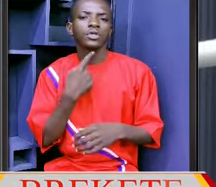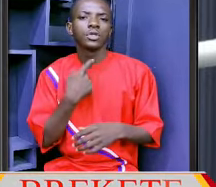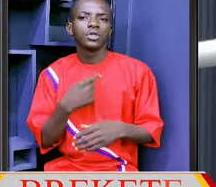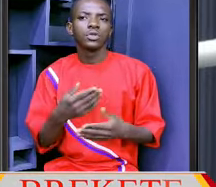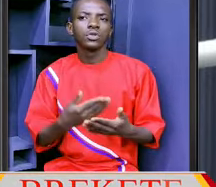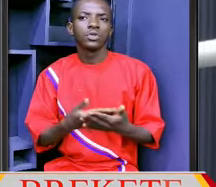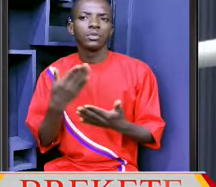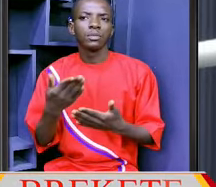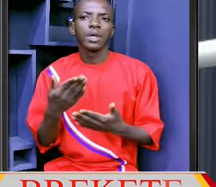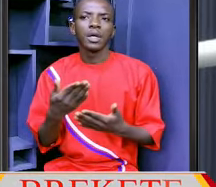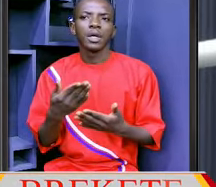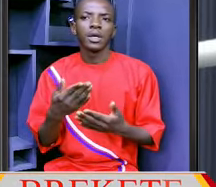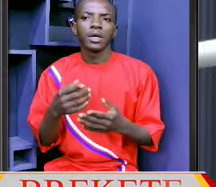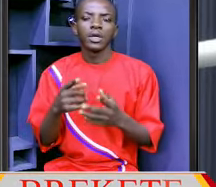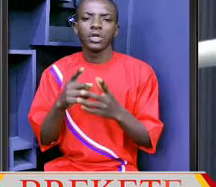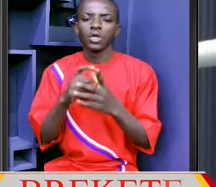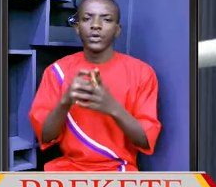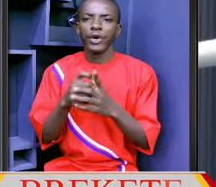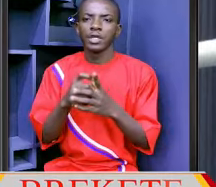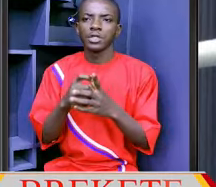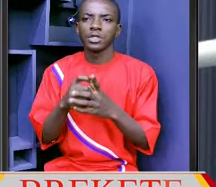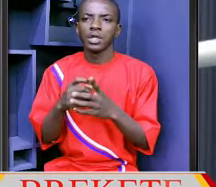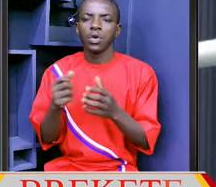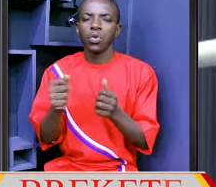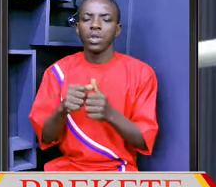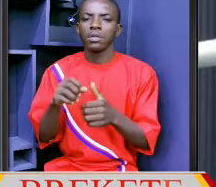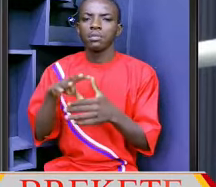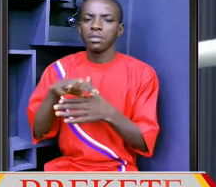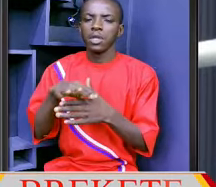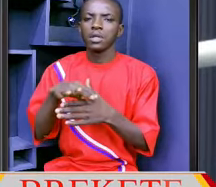go buy jollof rice with meat, congiver.